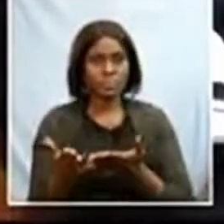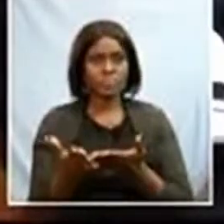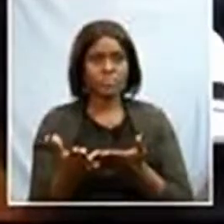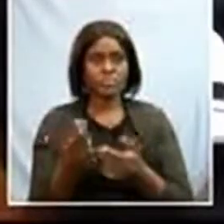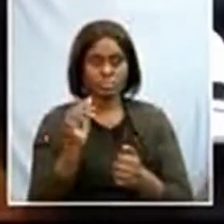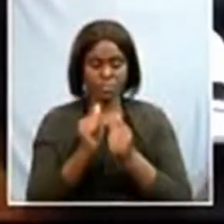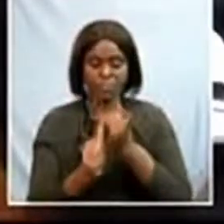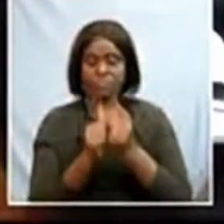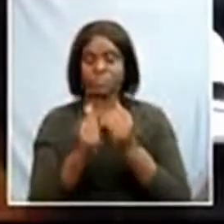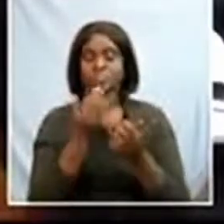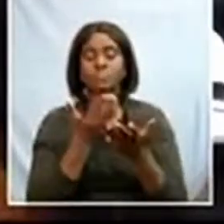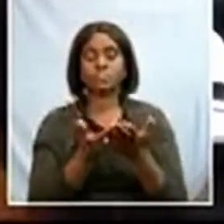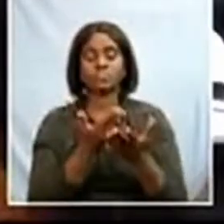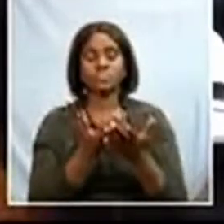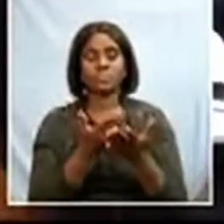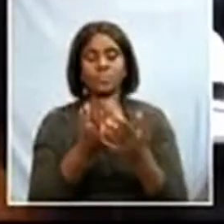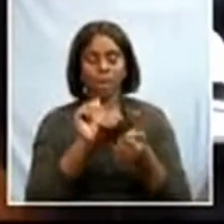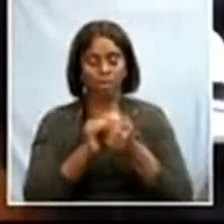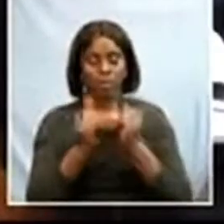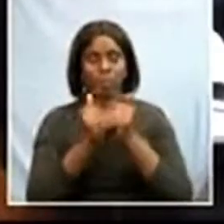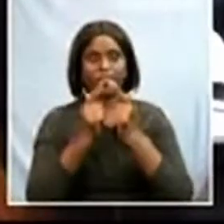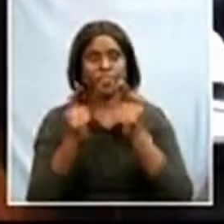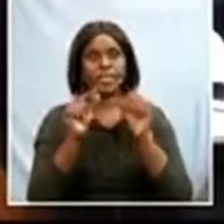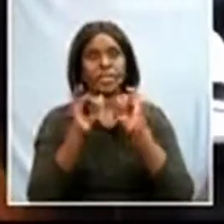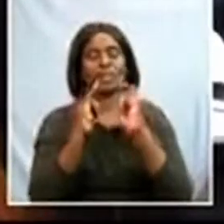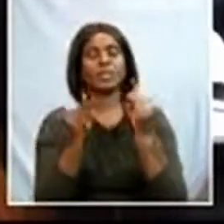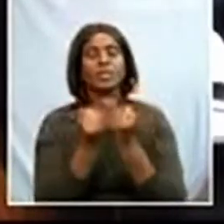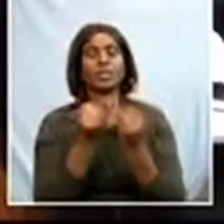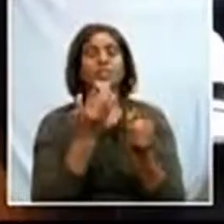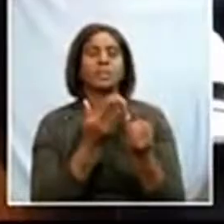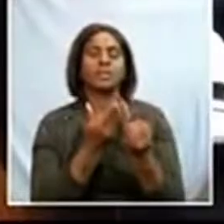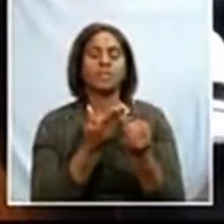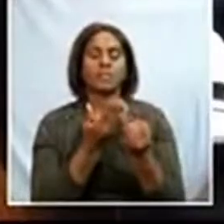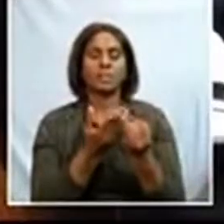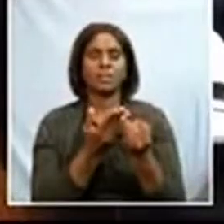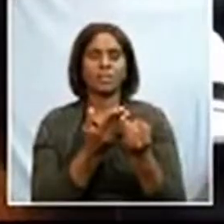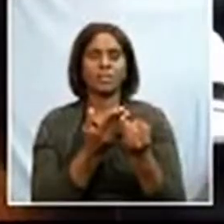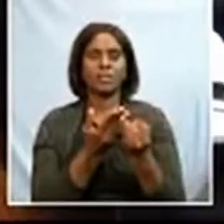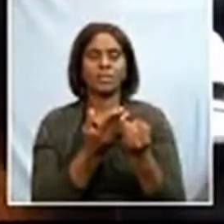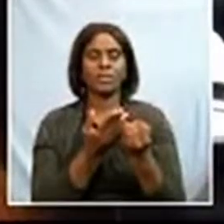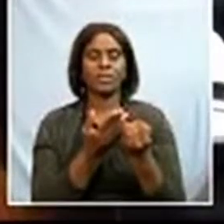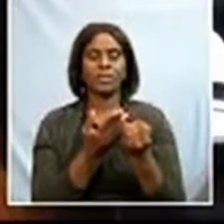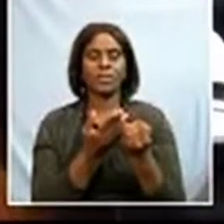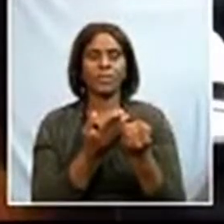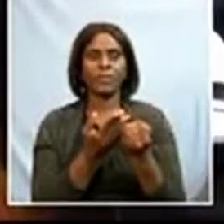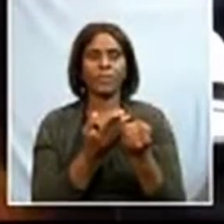point the institution in question was